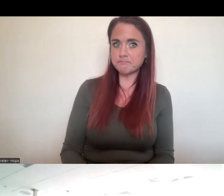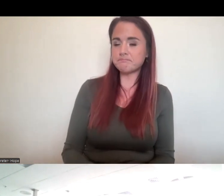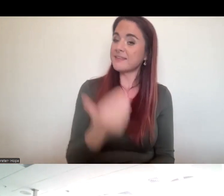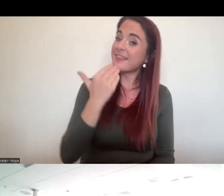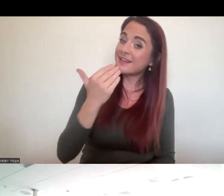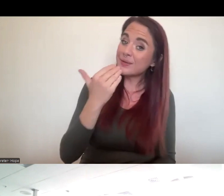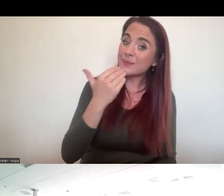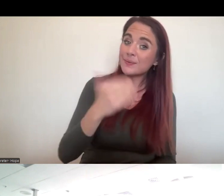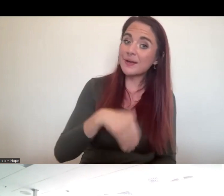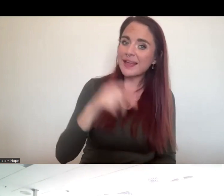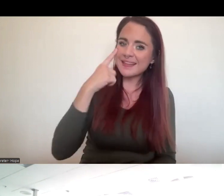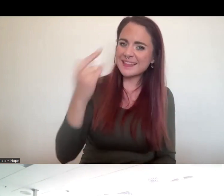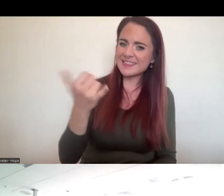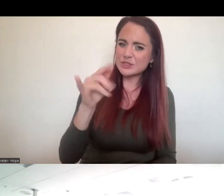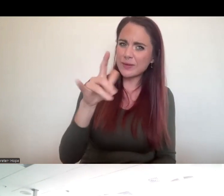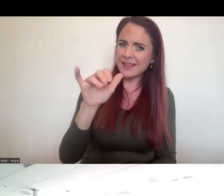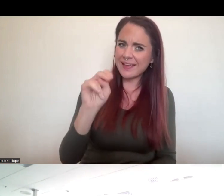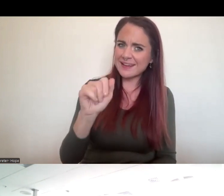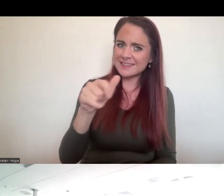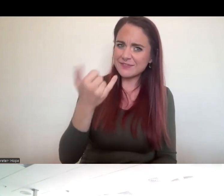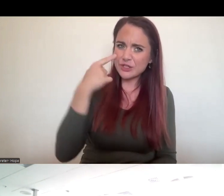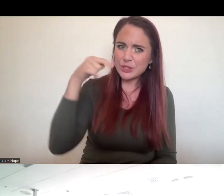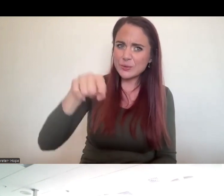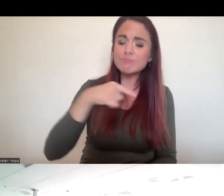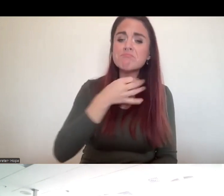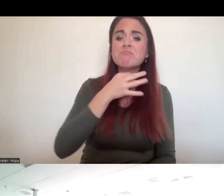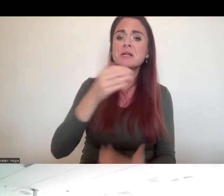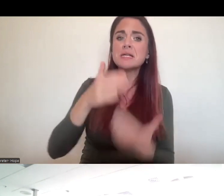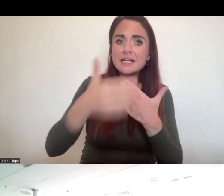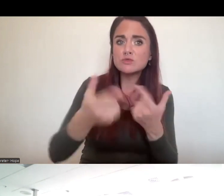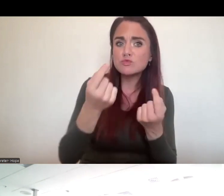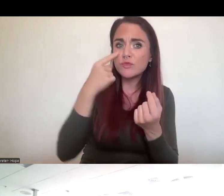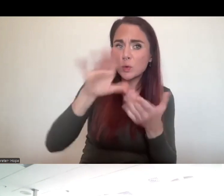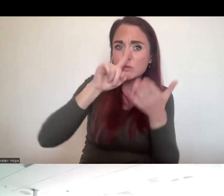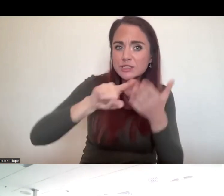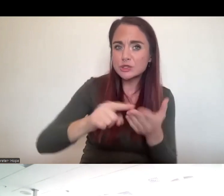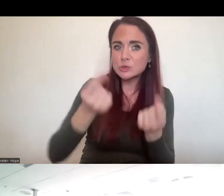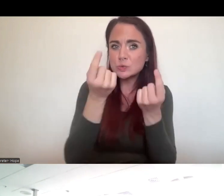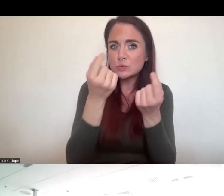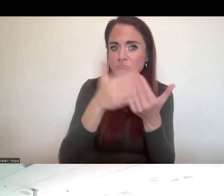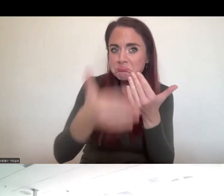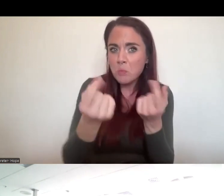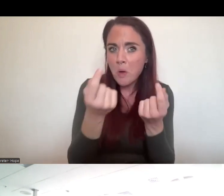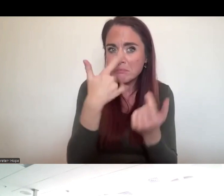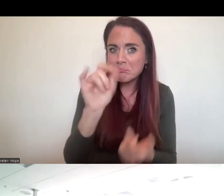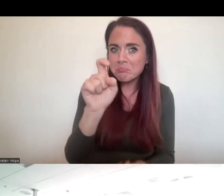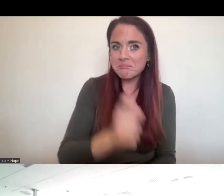Juliana, I think this one is for you. So what are the next steps for your research?